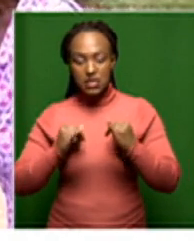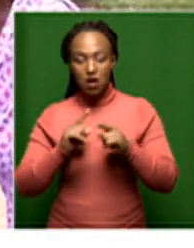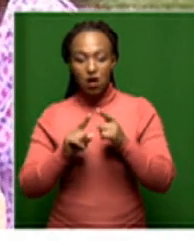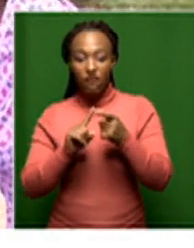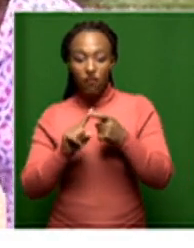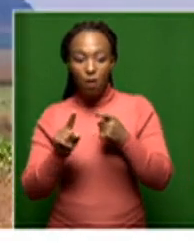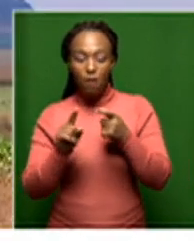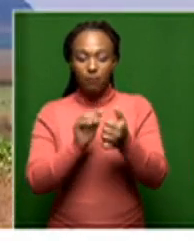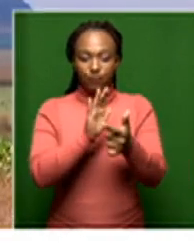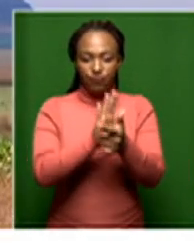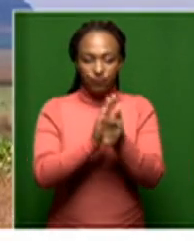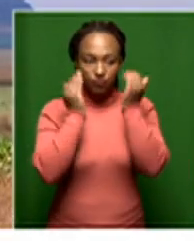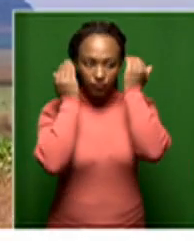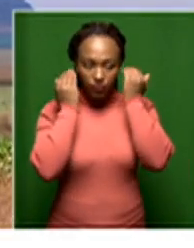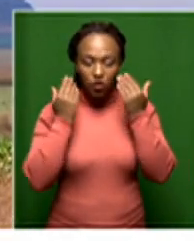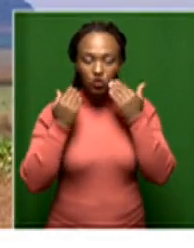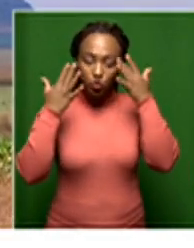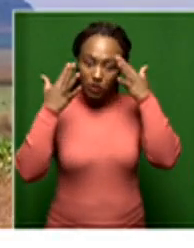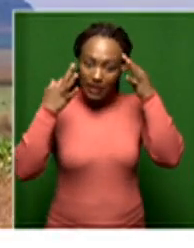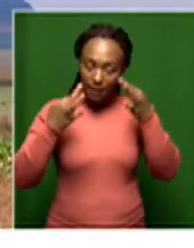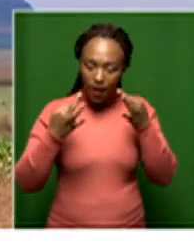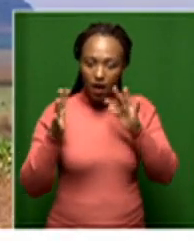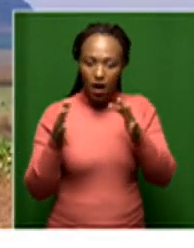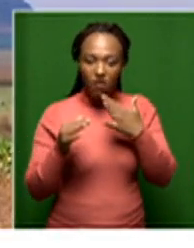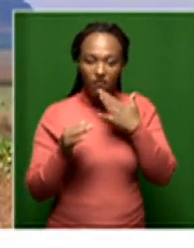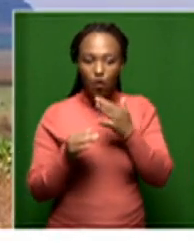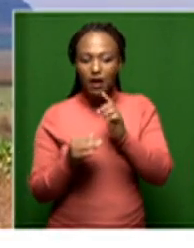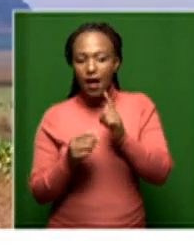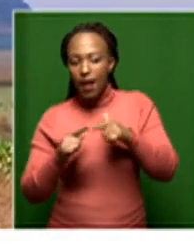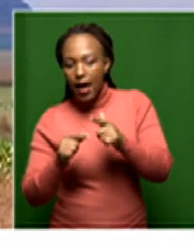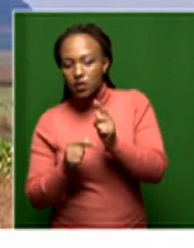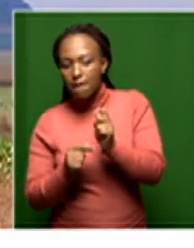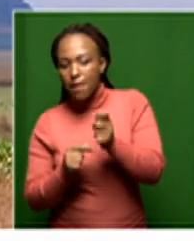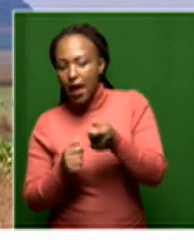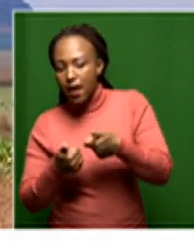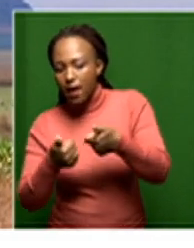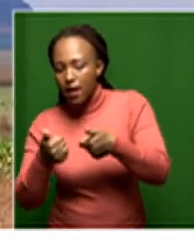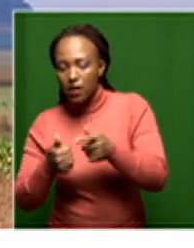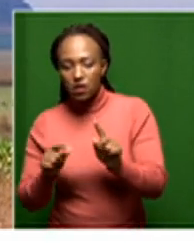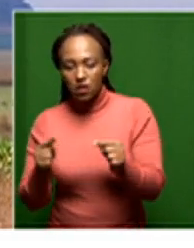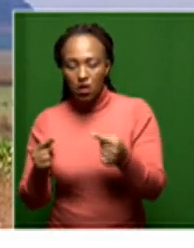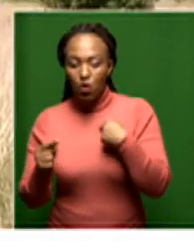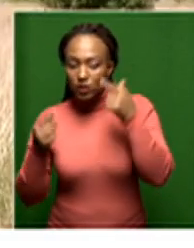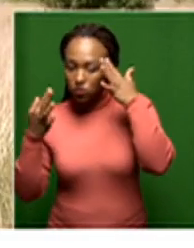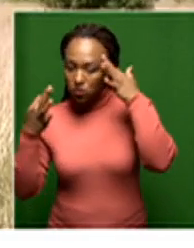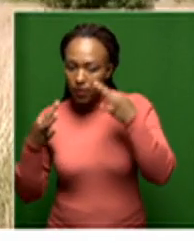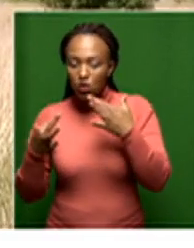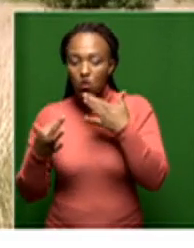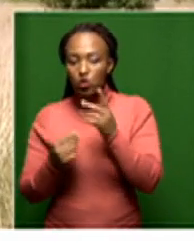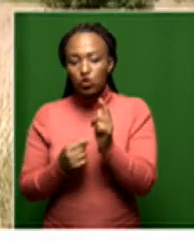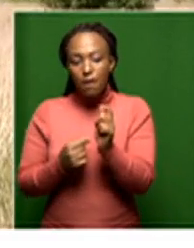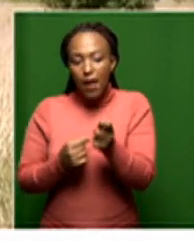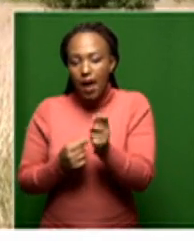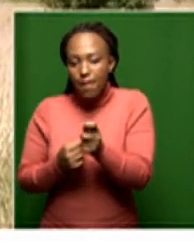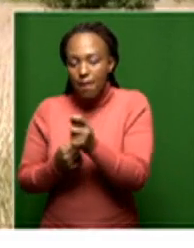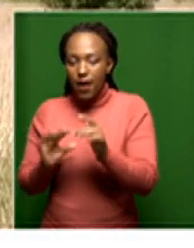the judicial process of determination of compensation. And the third leg is the determination of compensation, which